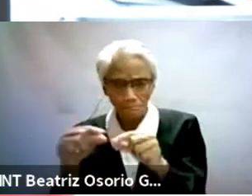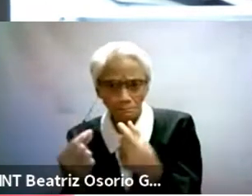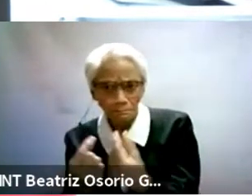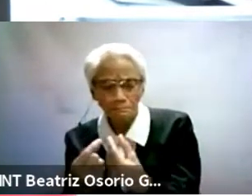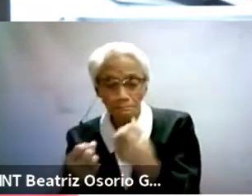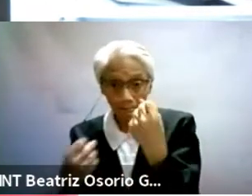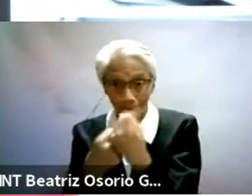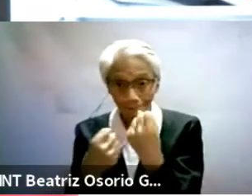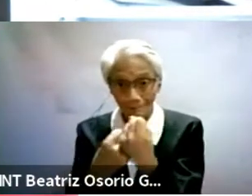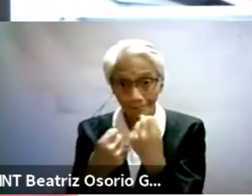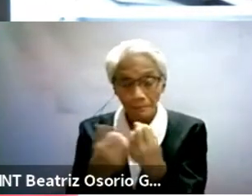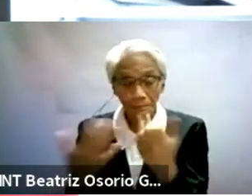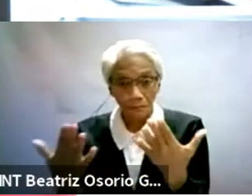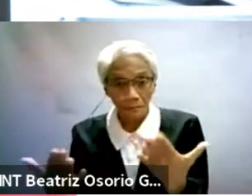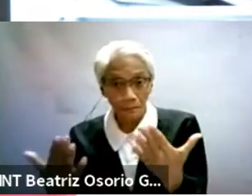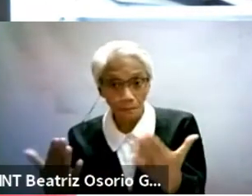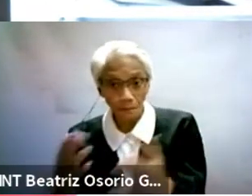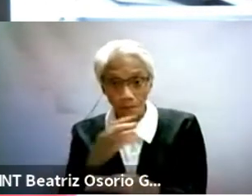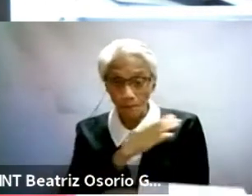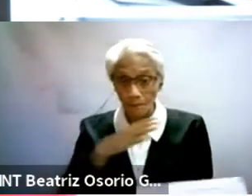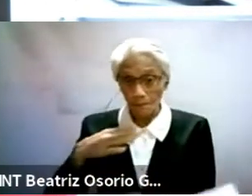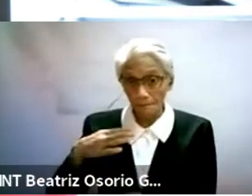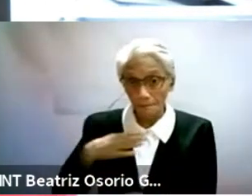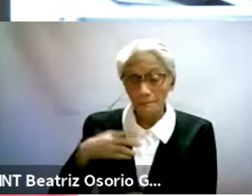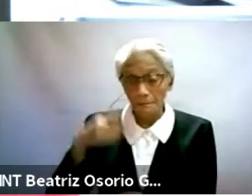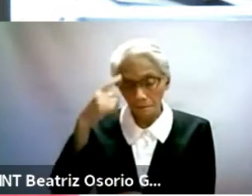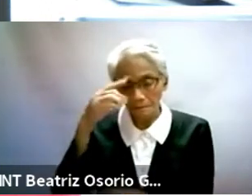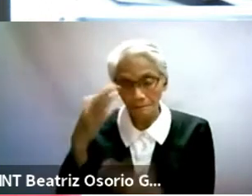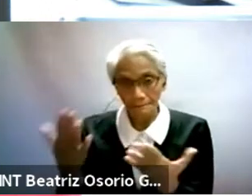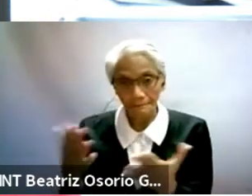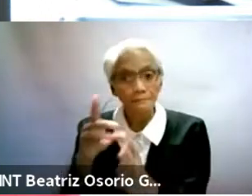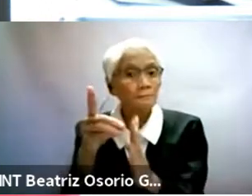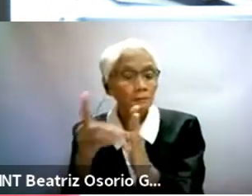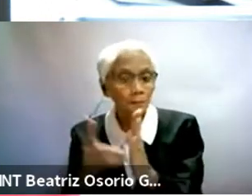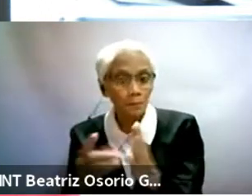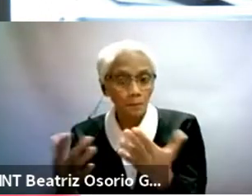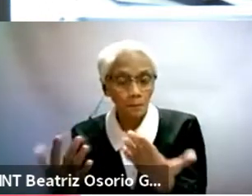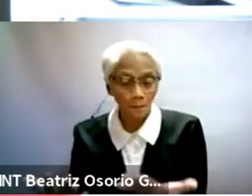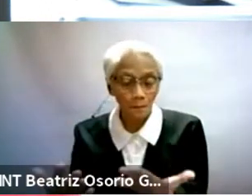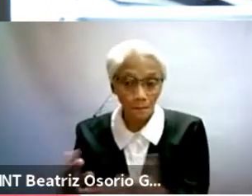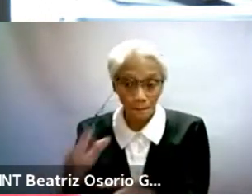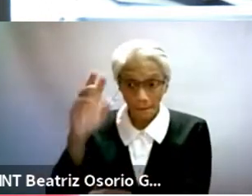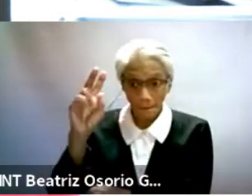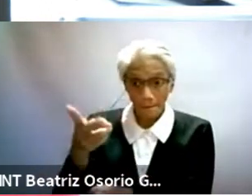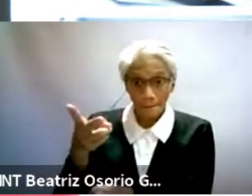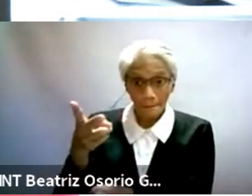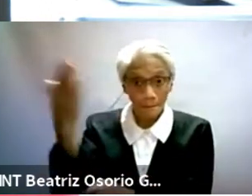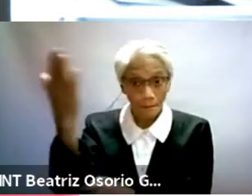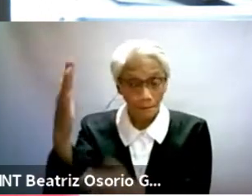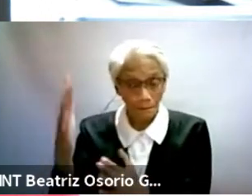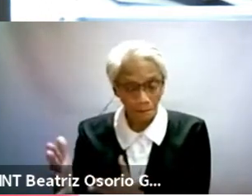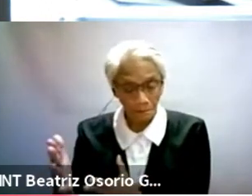the CRC Committee on the three-year development of the document. And the second speaker is Professor